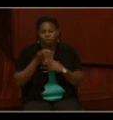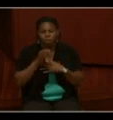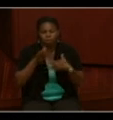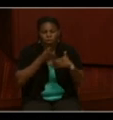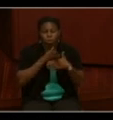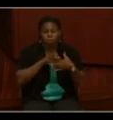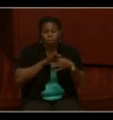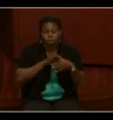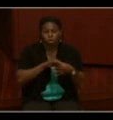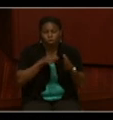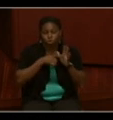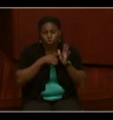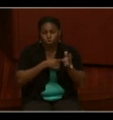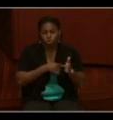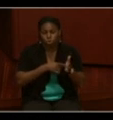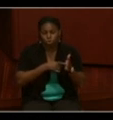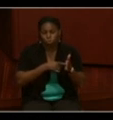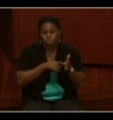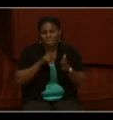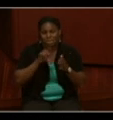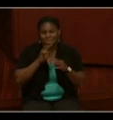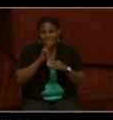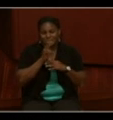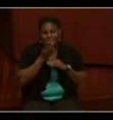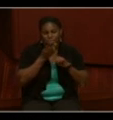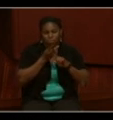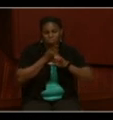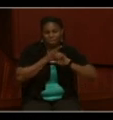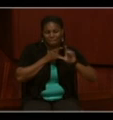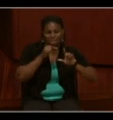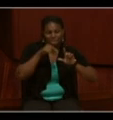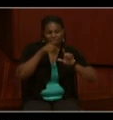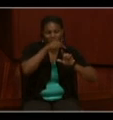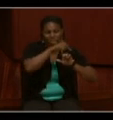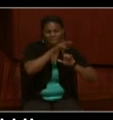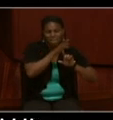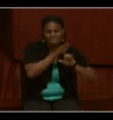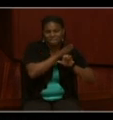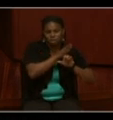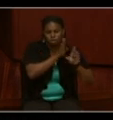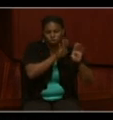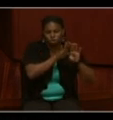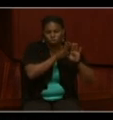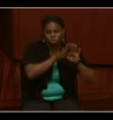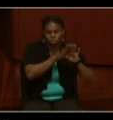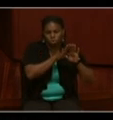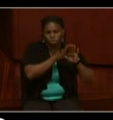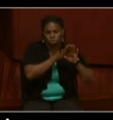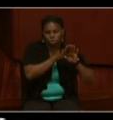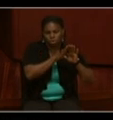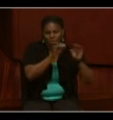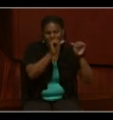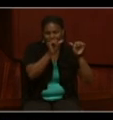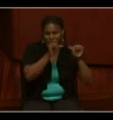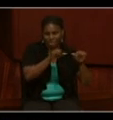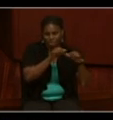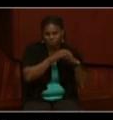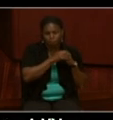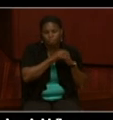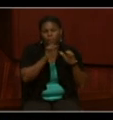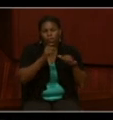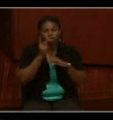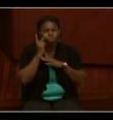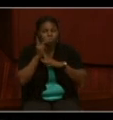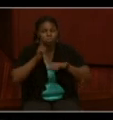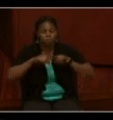is shown second from the left, the one who's on the left-hand side of the doorway underneath the sign. And you can see from the variety